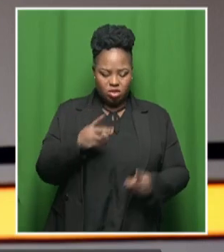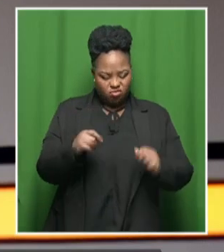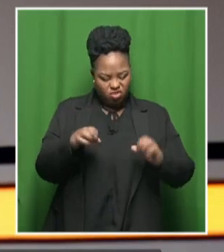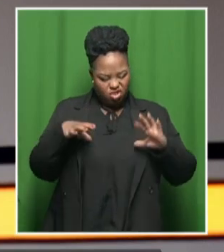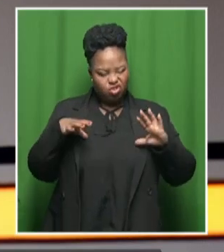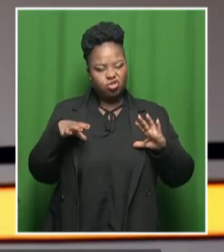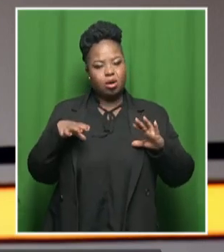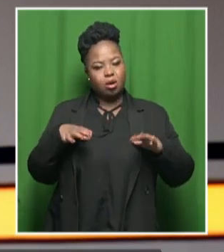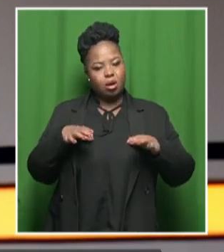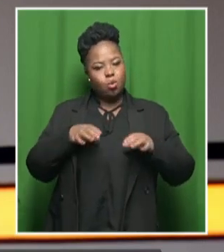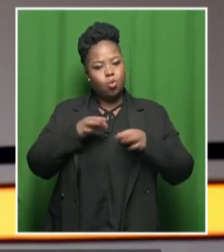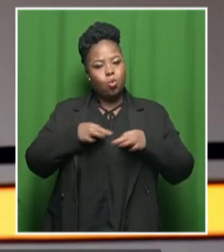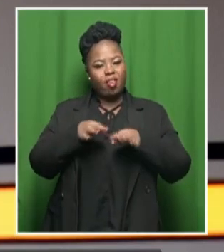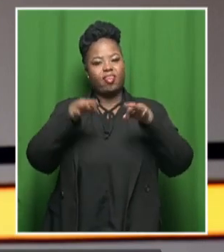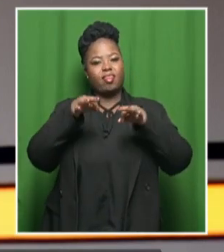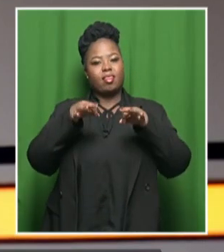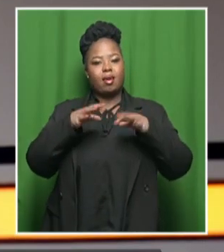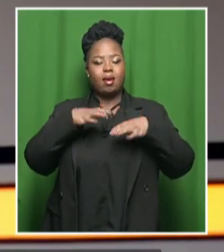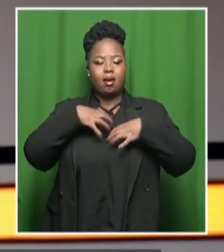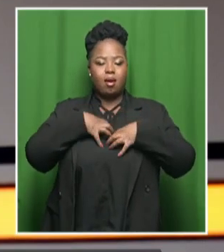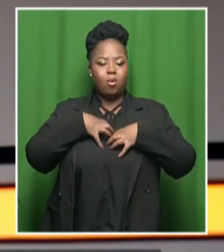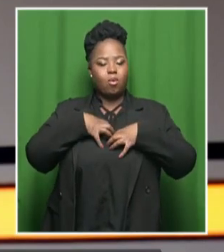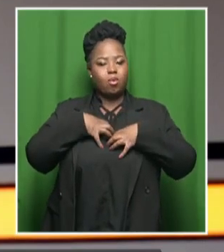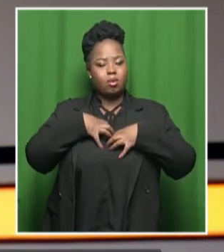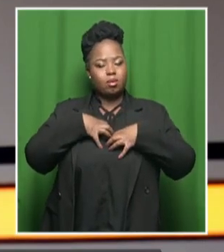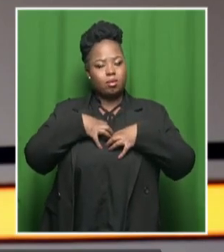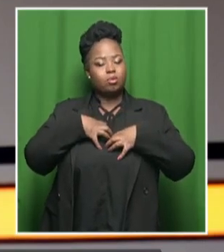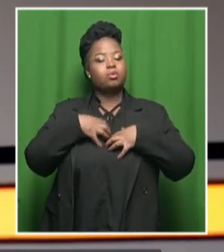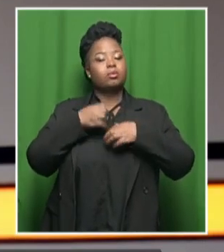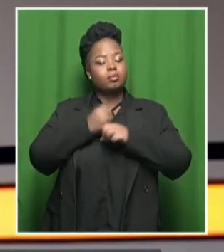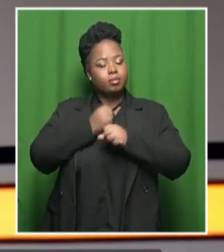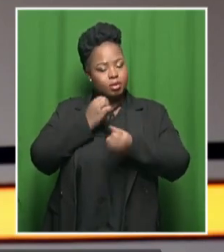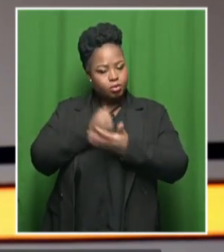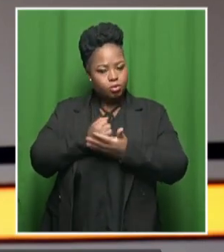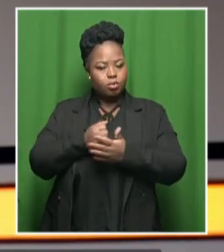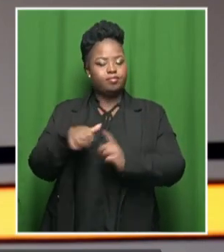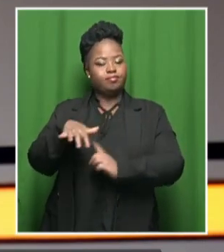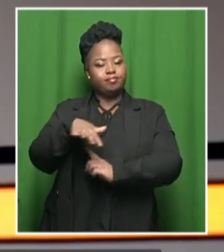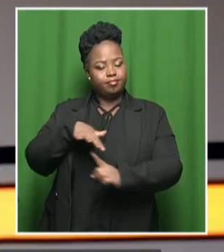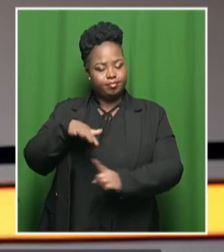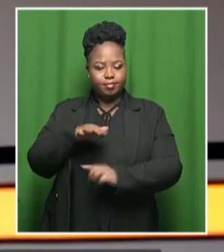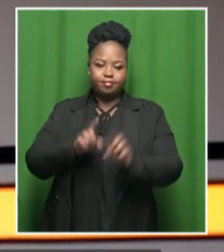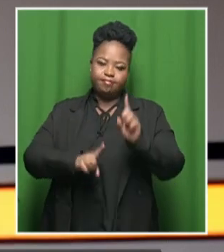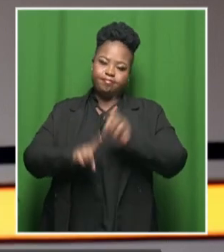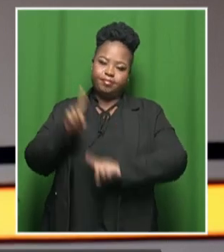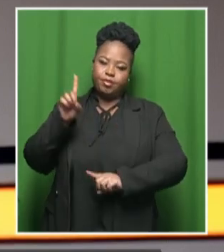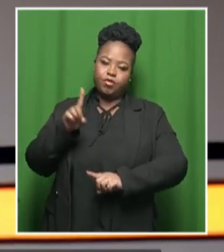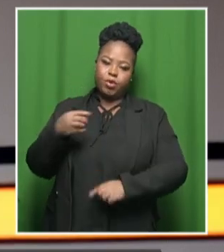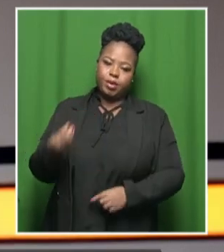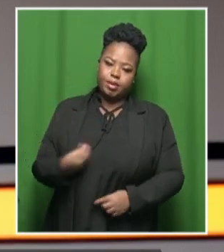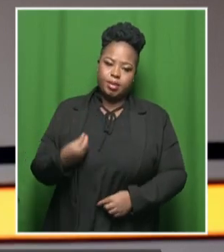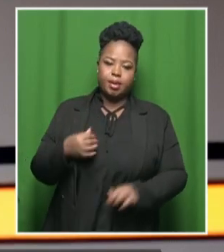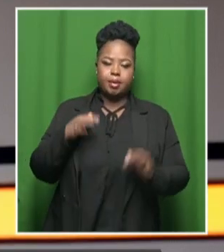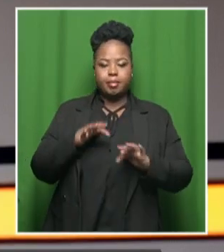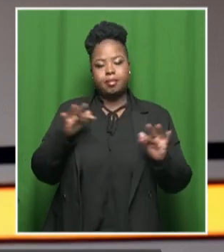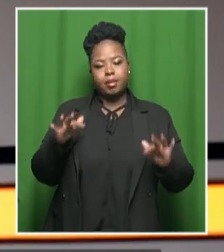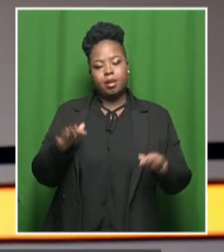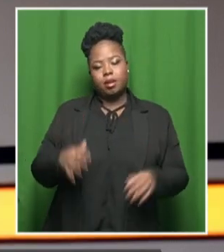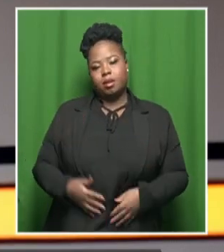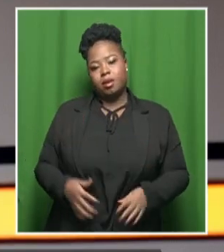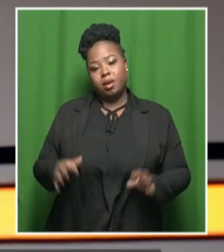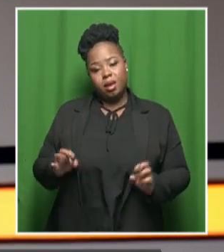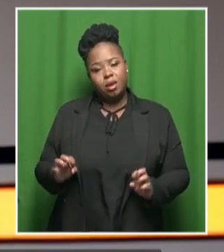huge wealth, to create the conditions for prosperity for young people, better